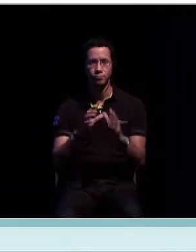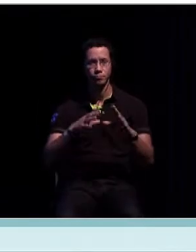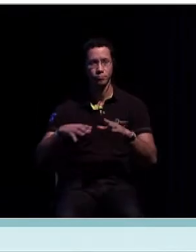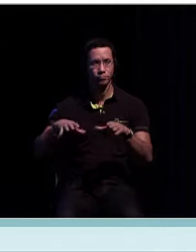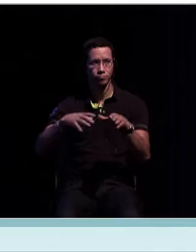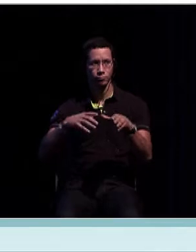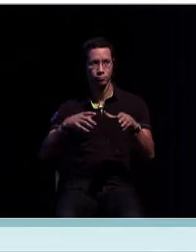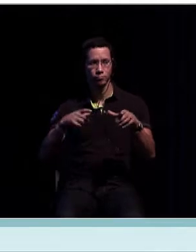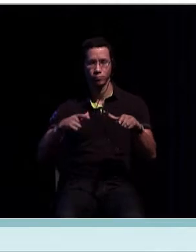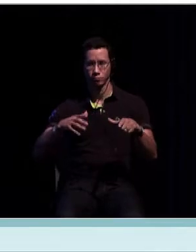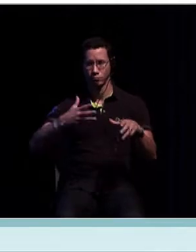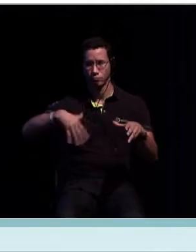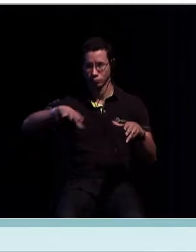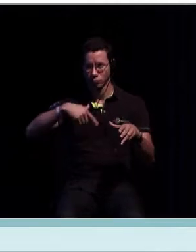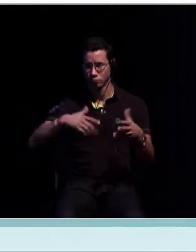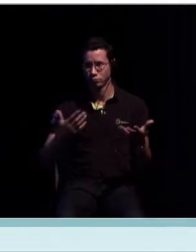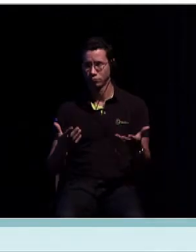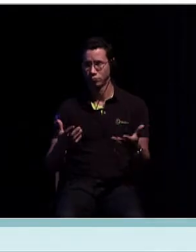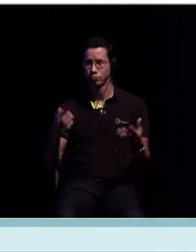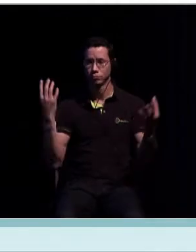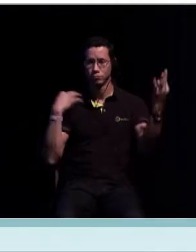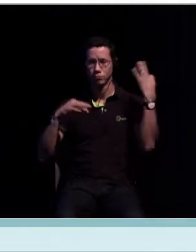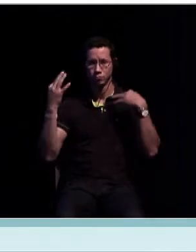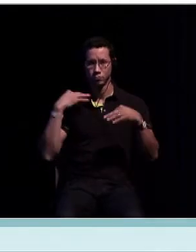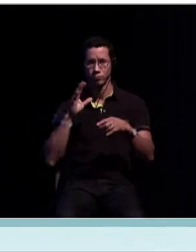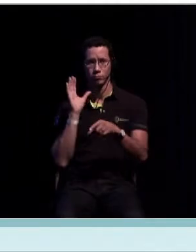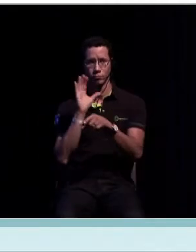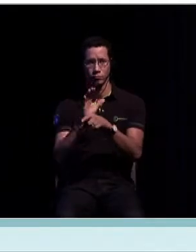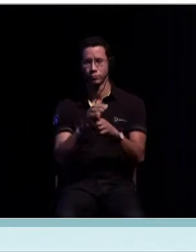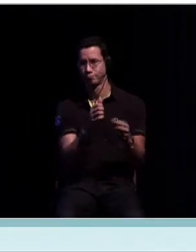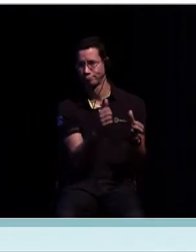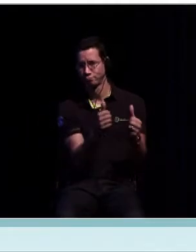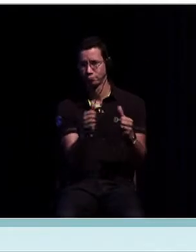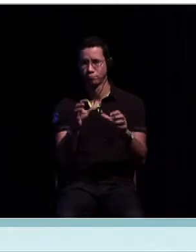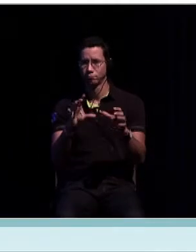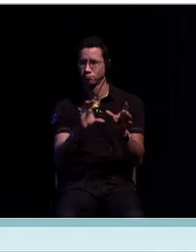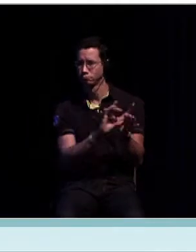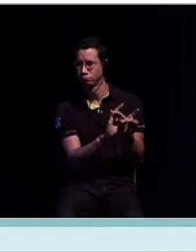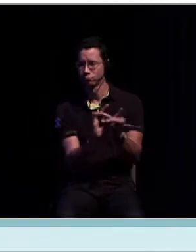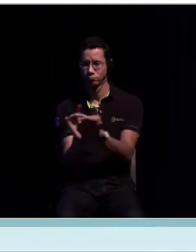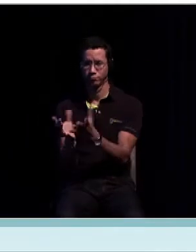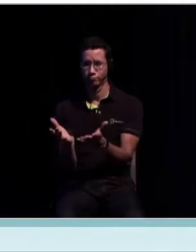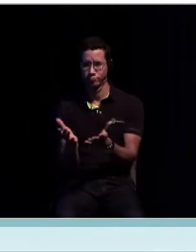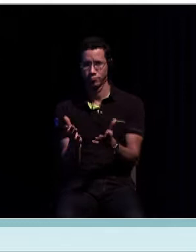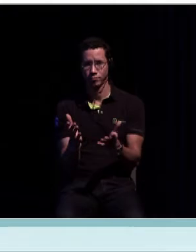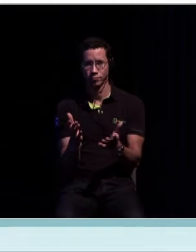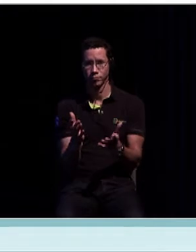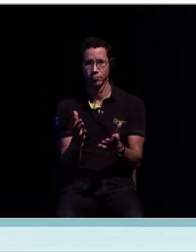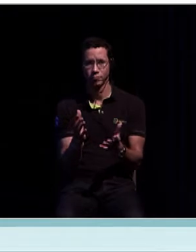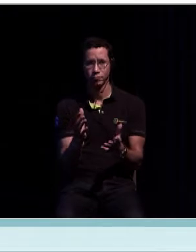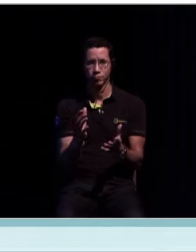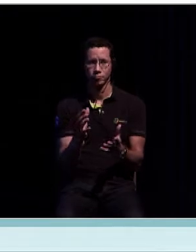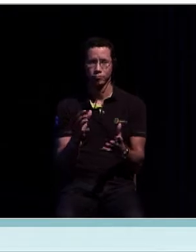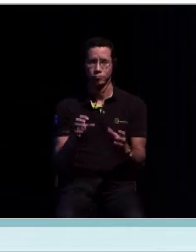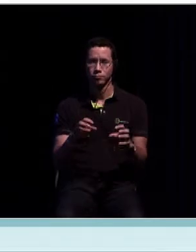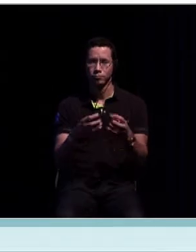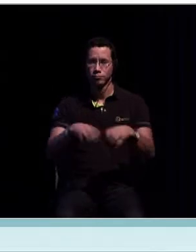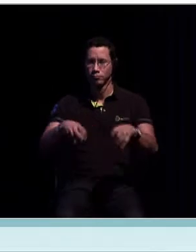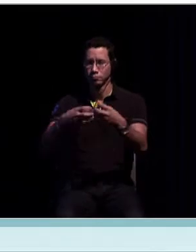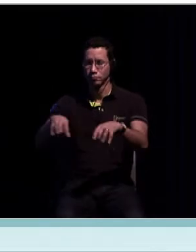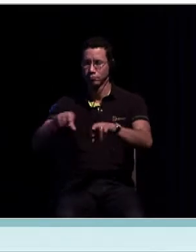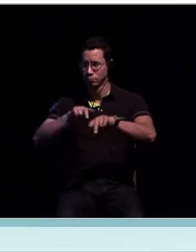act for the common good, non-exploitative forms of tourism, addressing the needs of the most